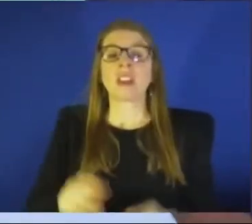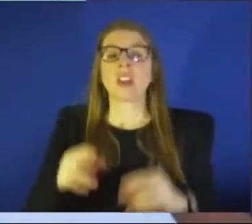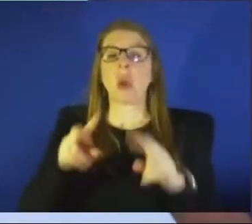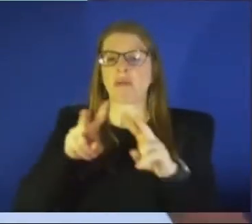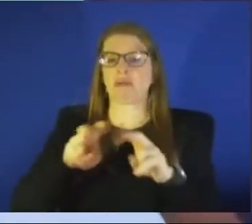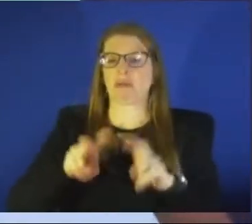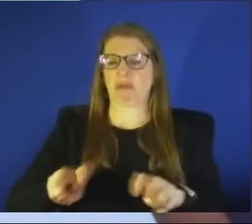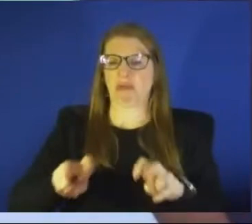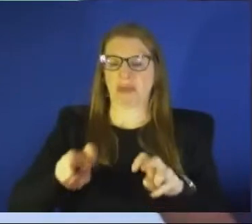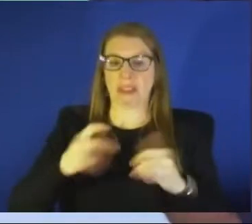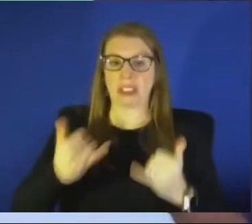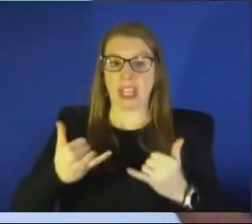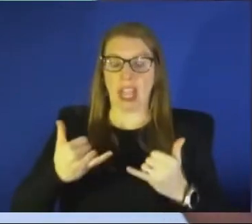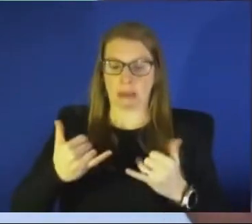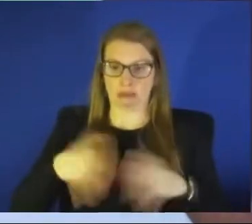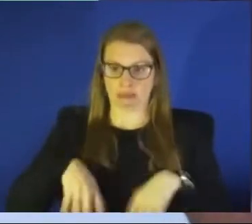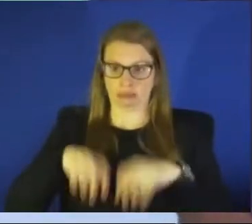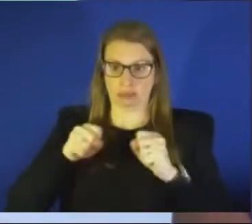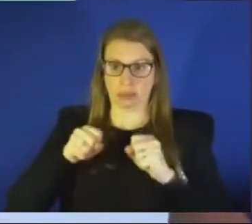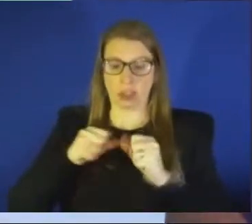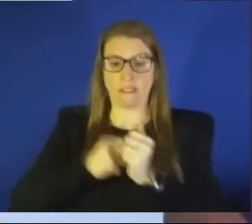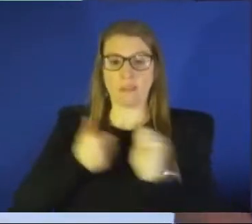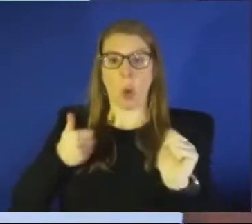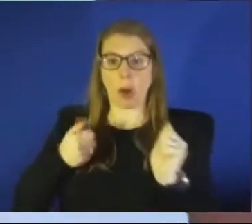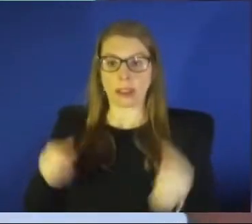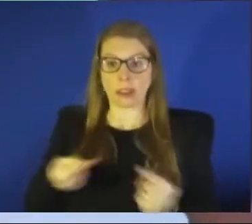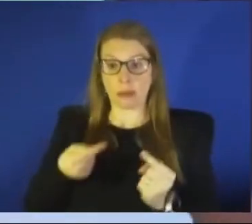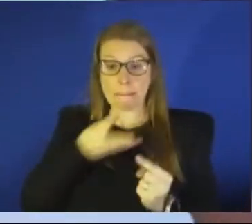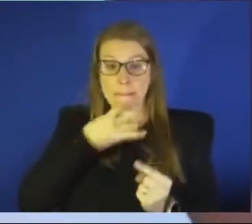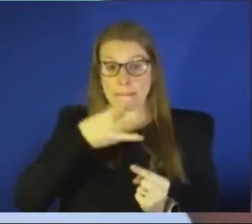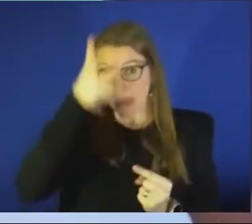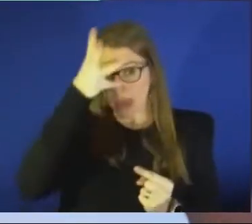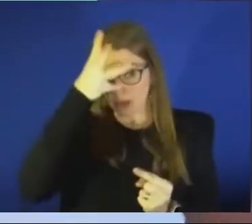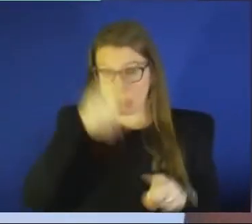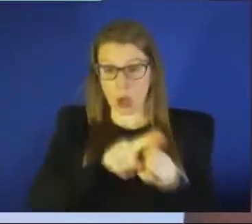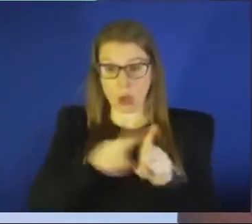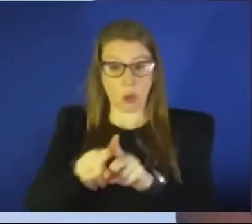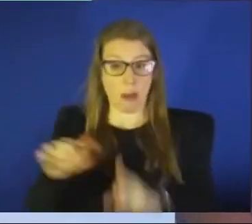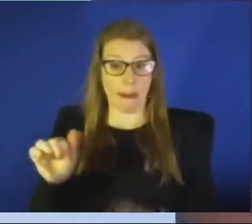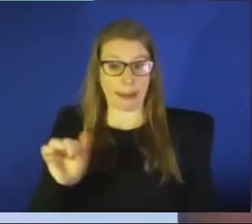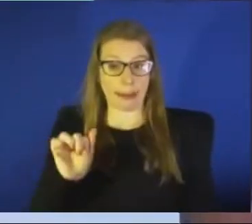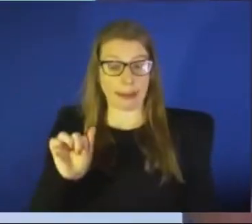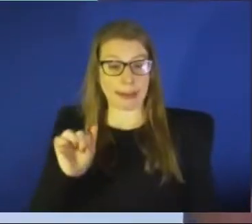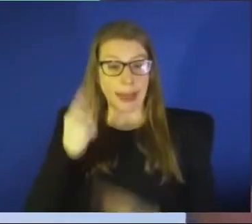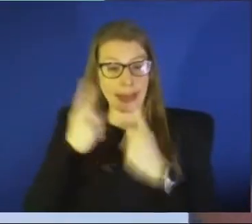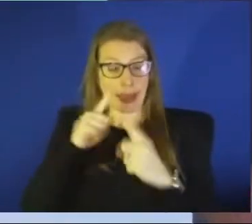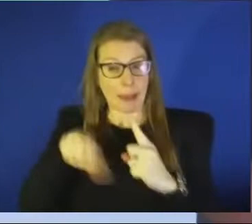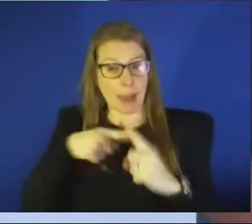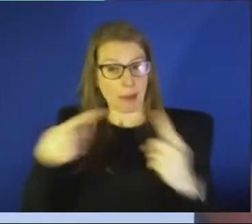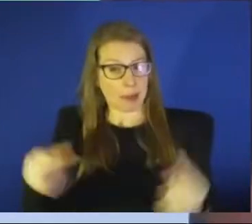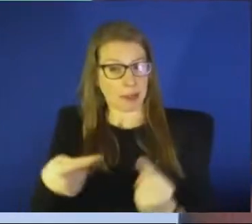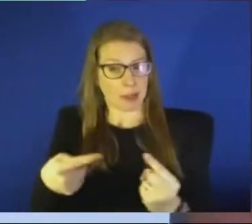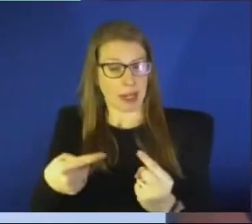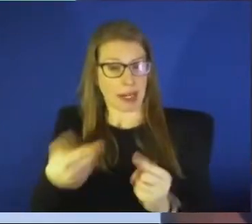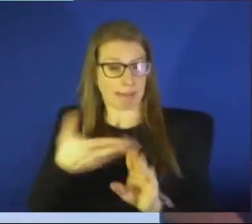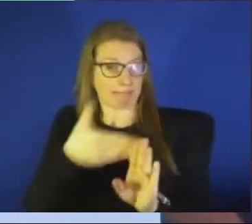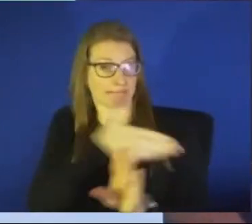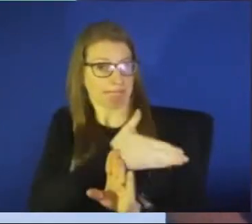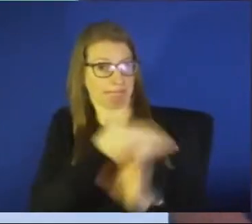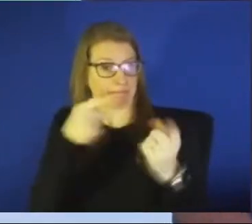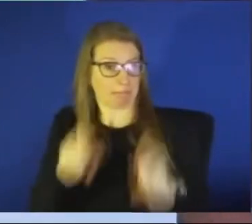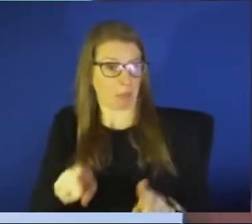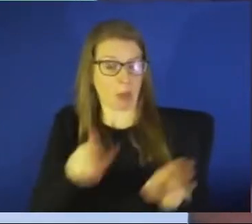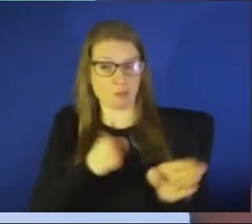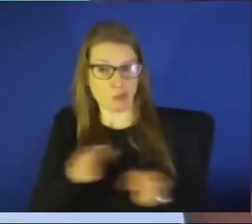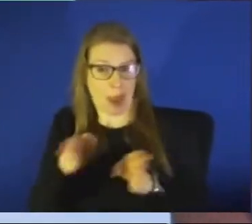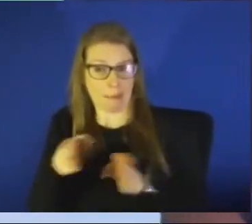avoid injury. Are parents and our athletes thinking about those things ahead of time now more and prepping and trying to avoid the injuries before they come